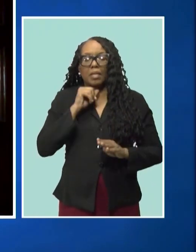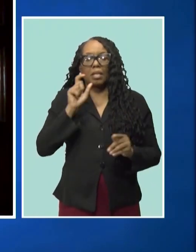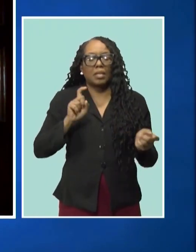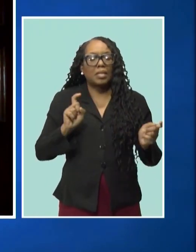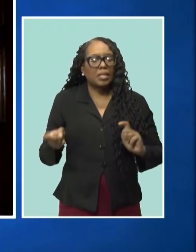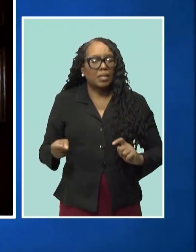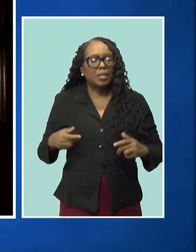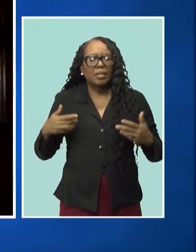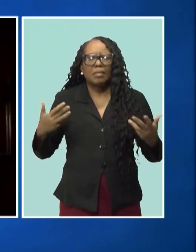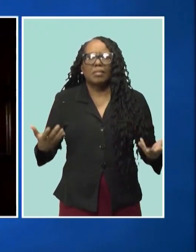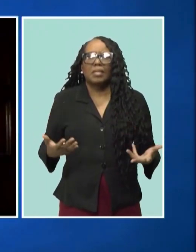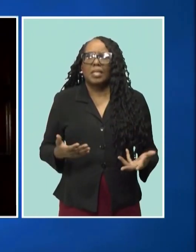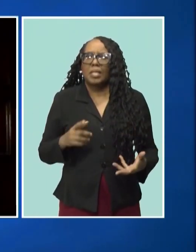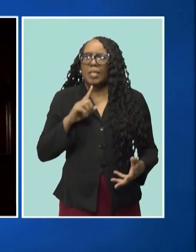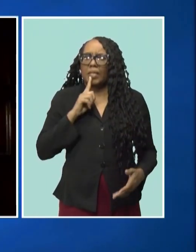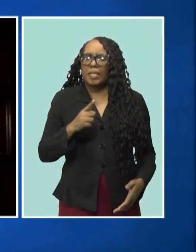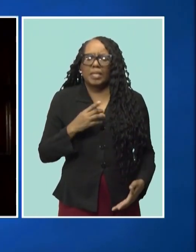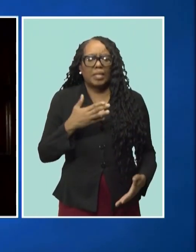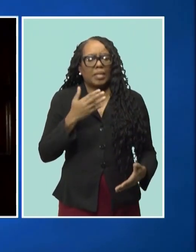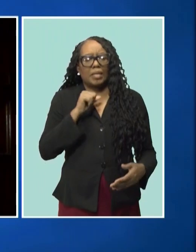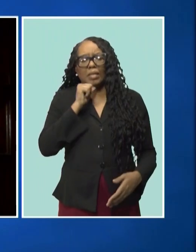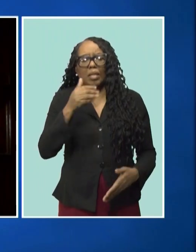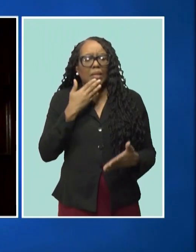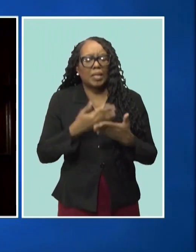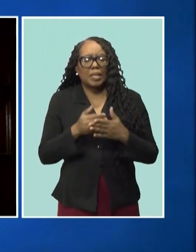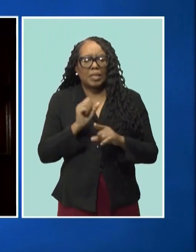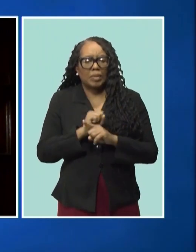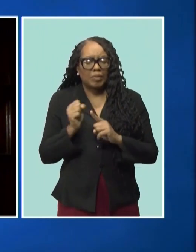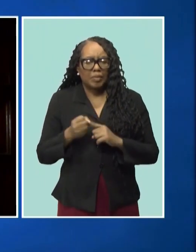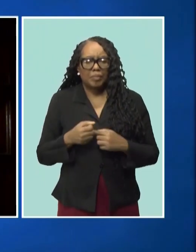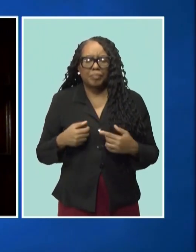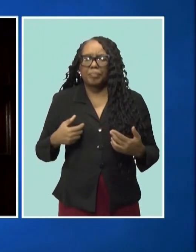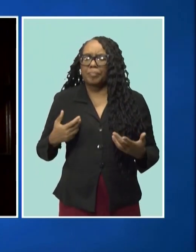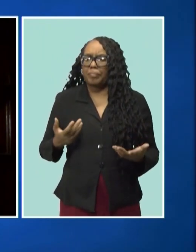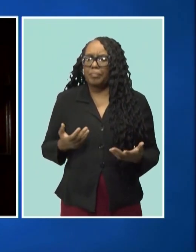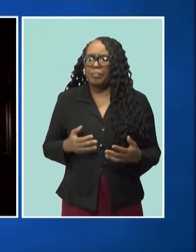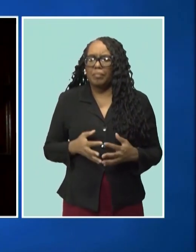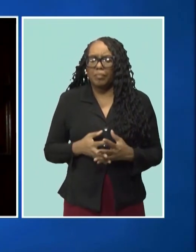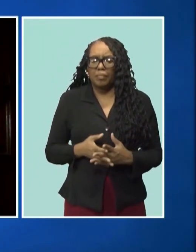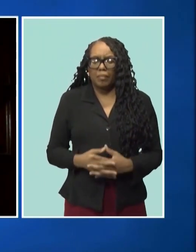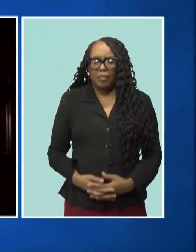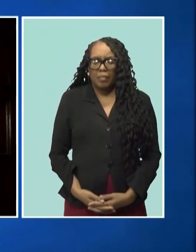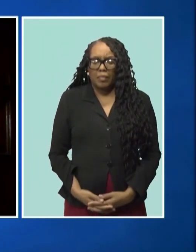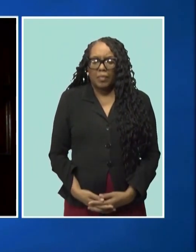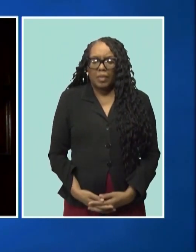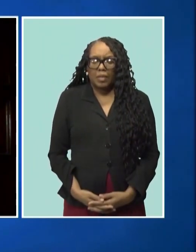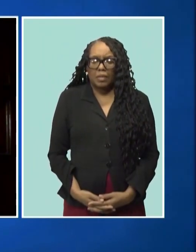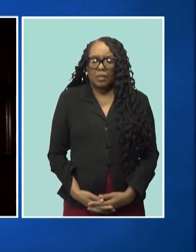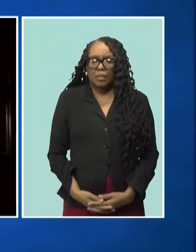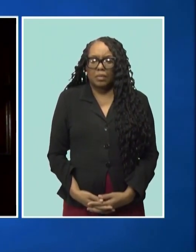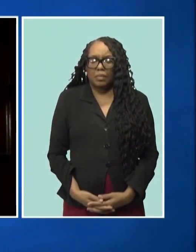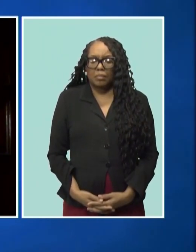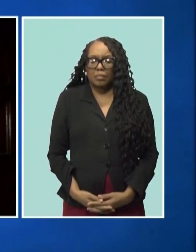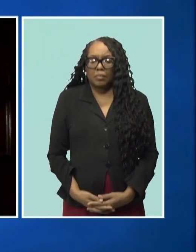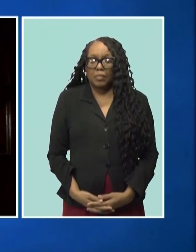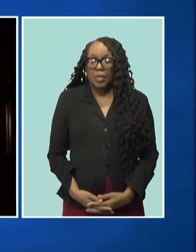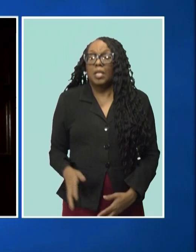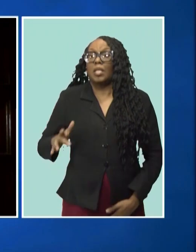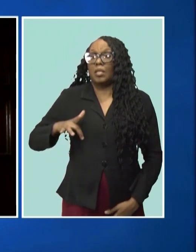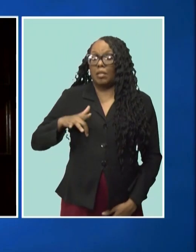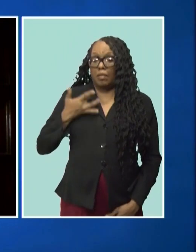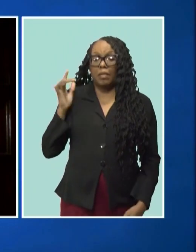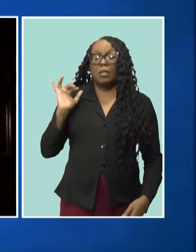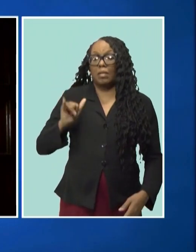It is most unfortunate. Does this play into what some would consider to be a divide among supporters of the